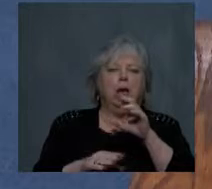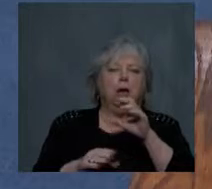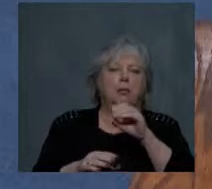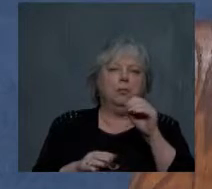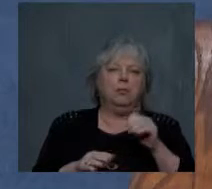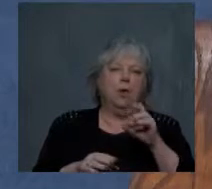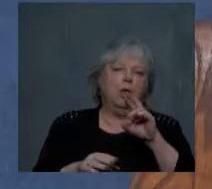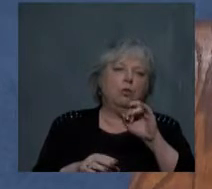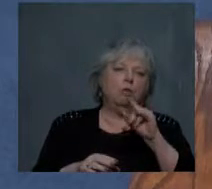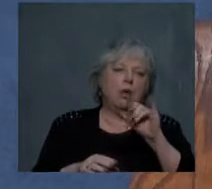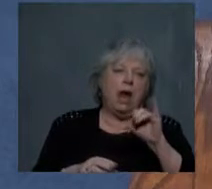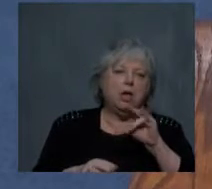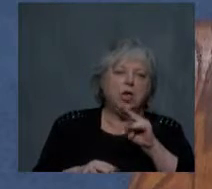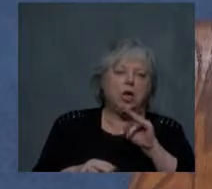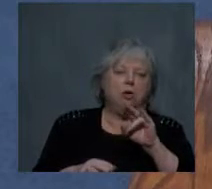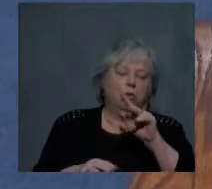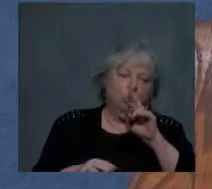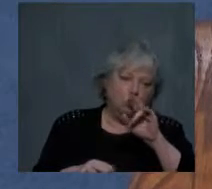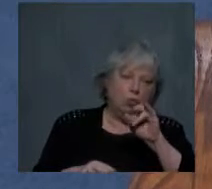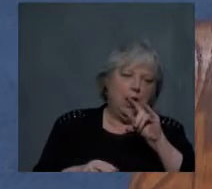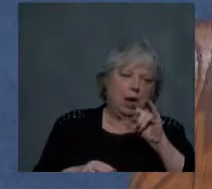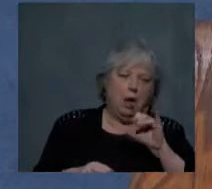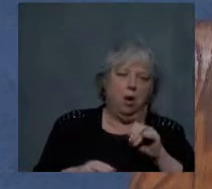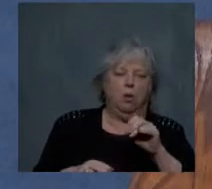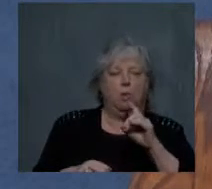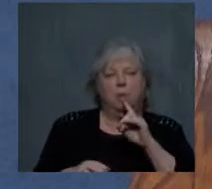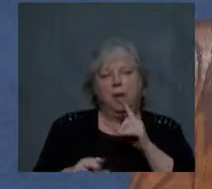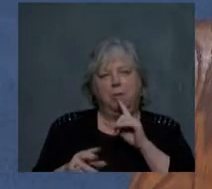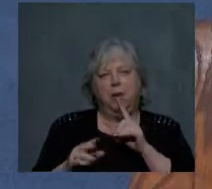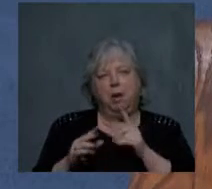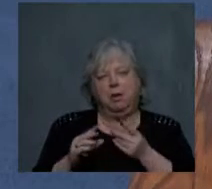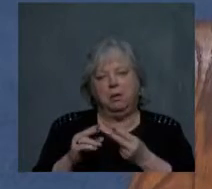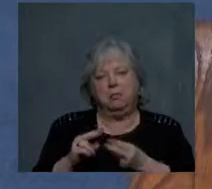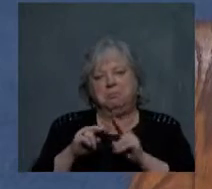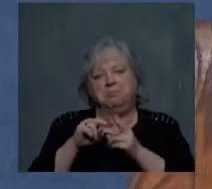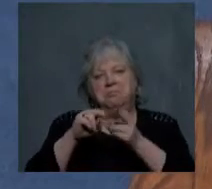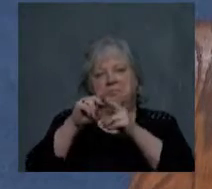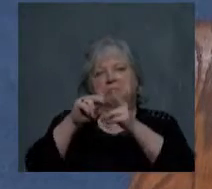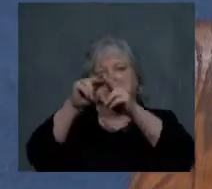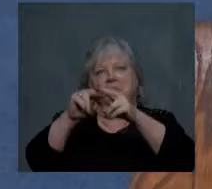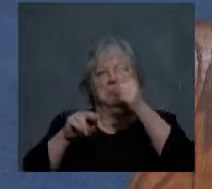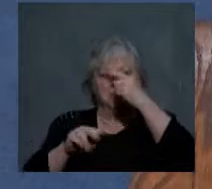materially inflated just because they may at one point in a year require some extra folks.